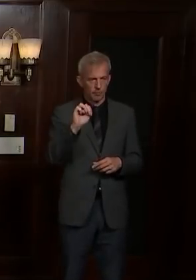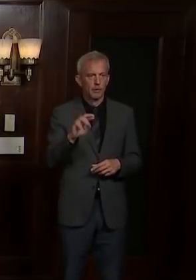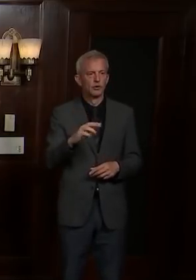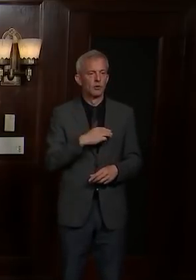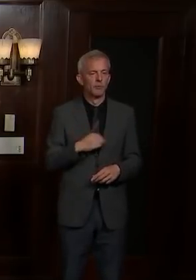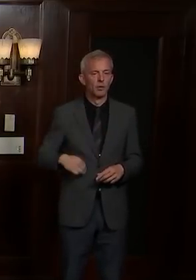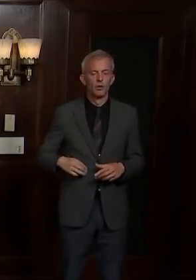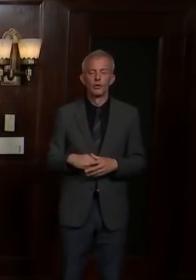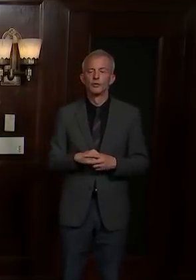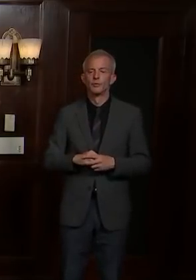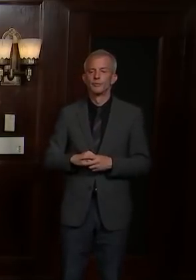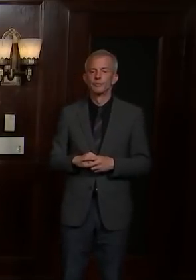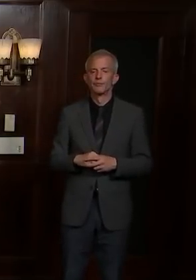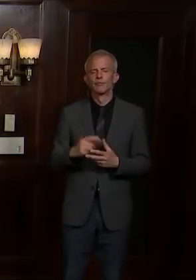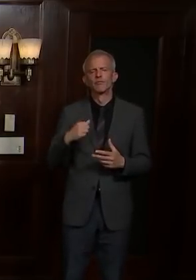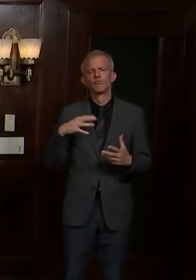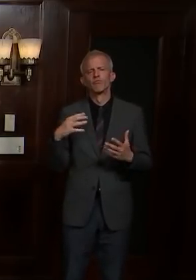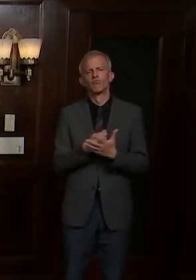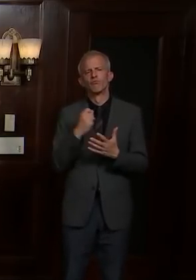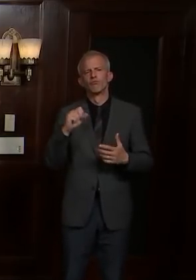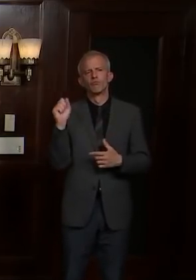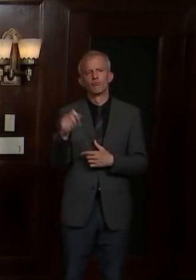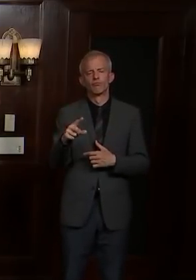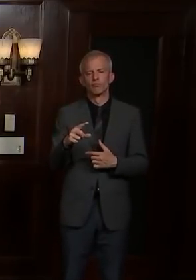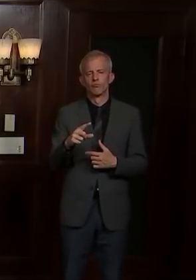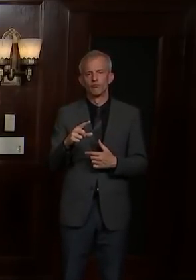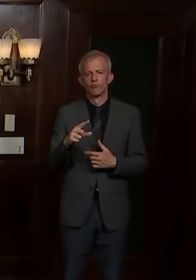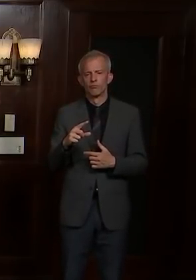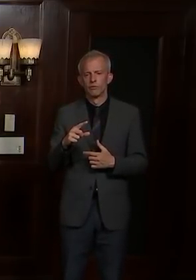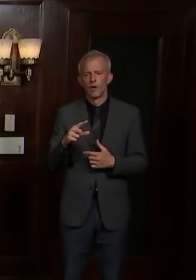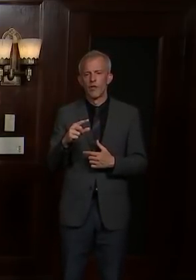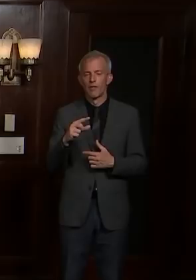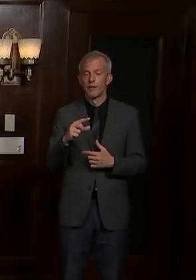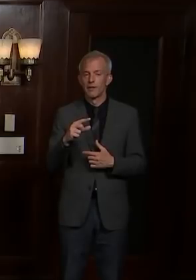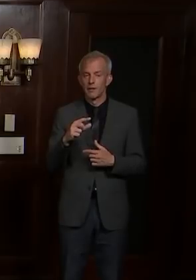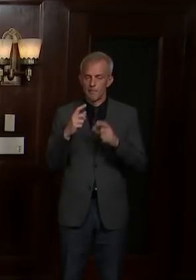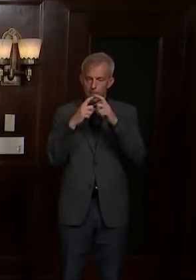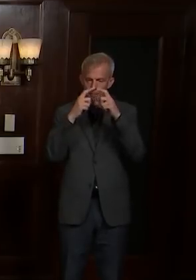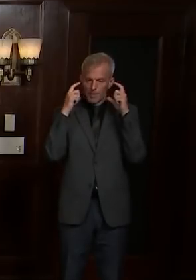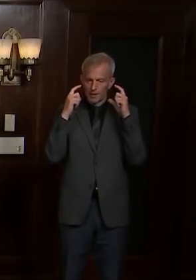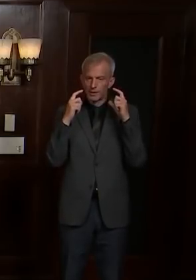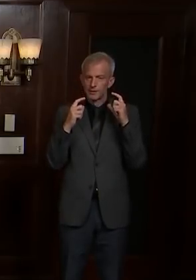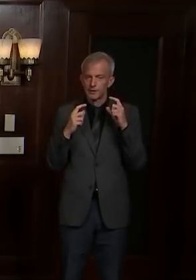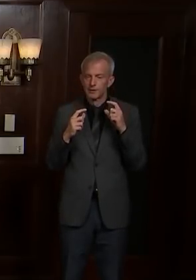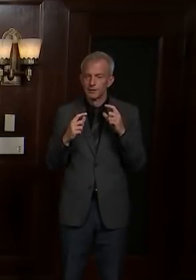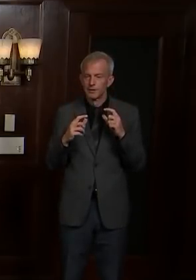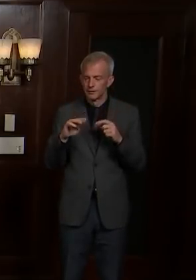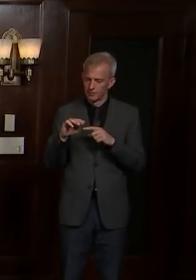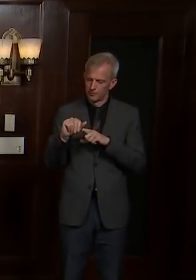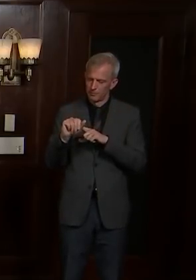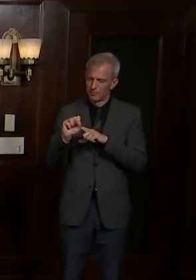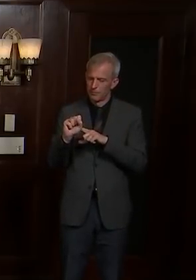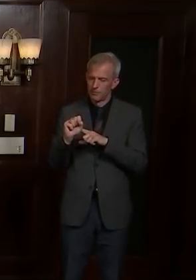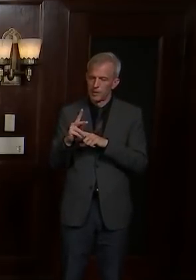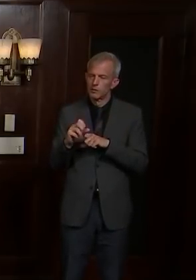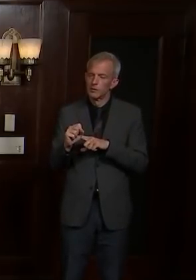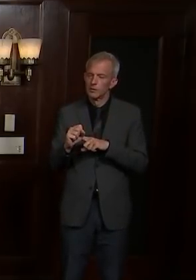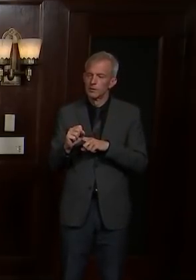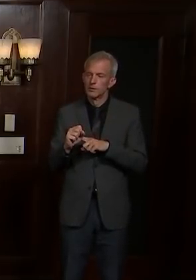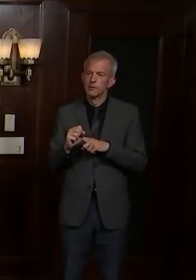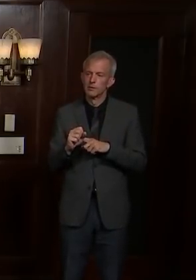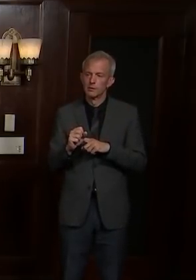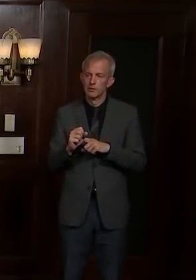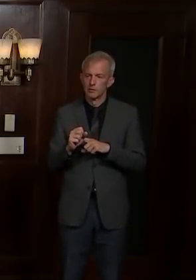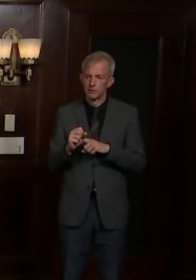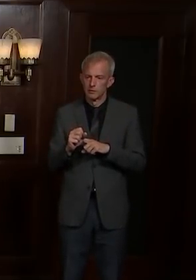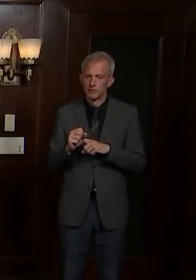I want to ask you a question on the masks and a couple follow-ups. The masks, there have been some compelling reports